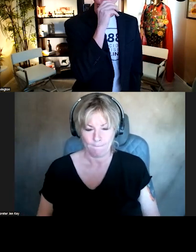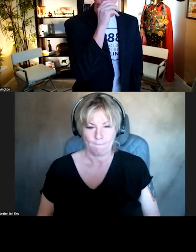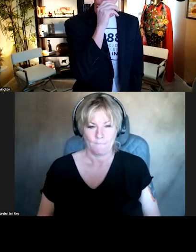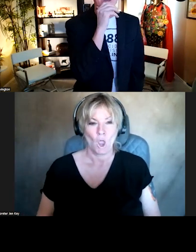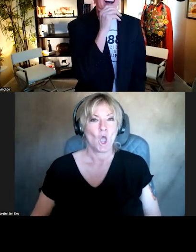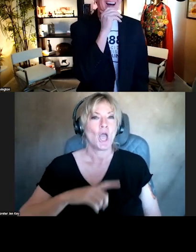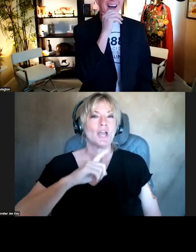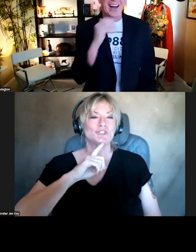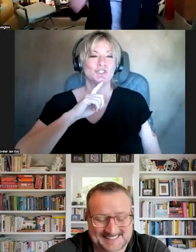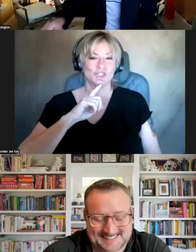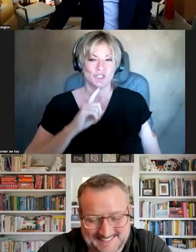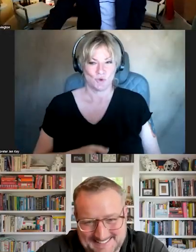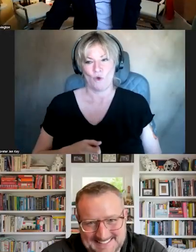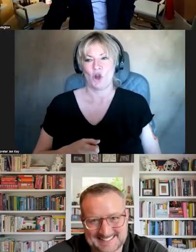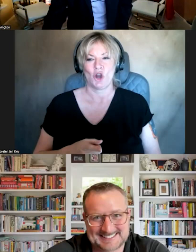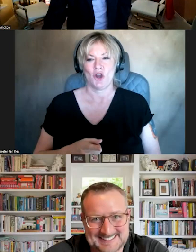Sure.